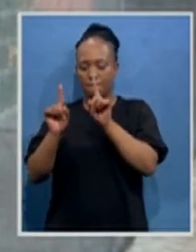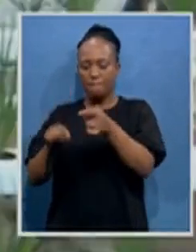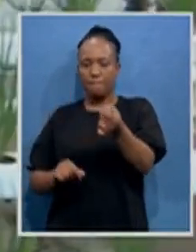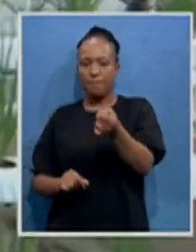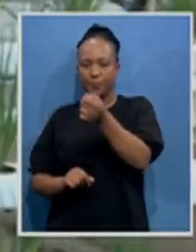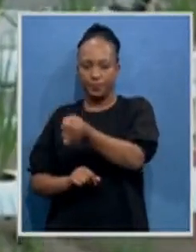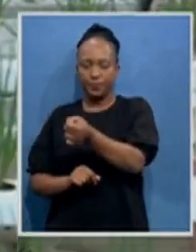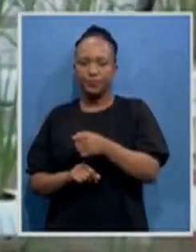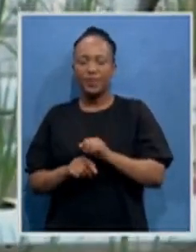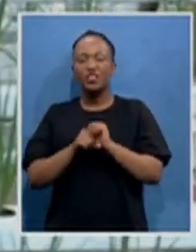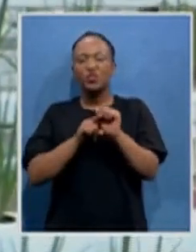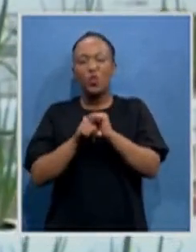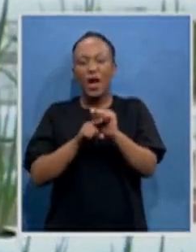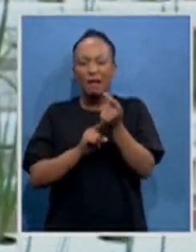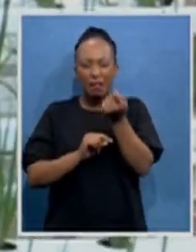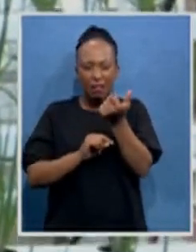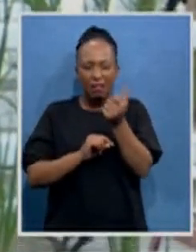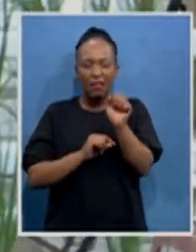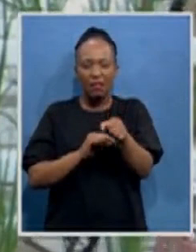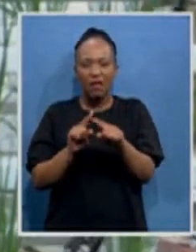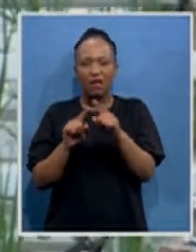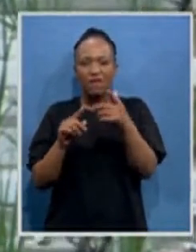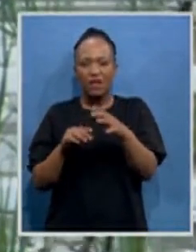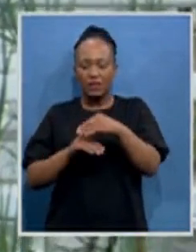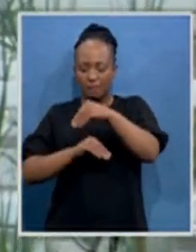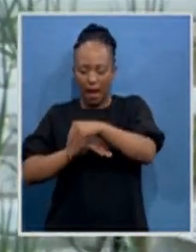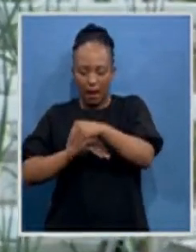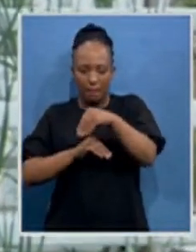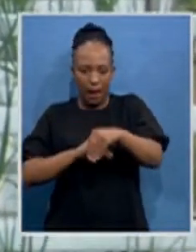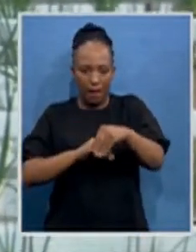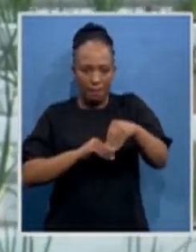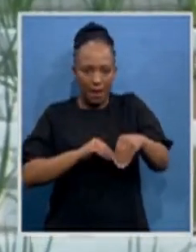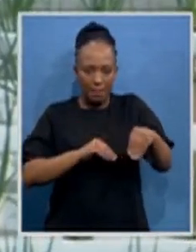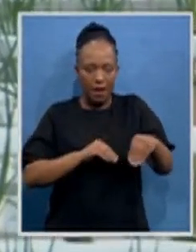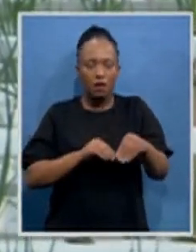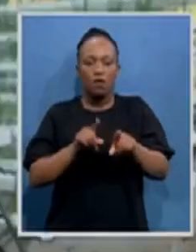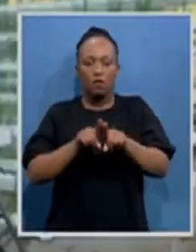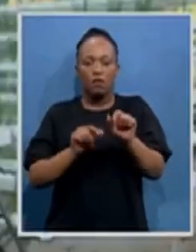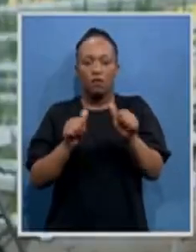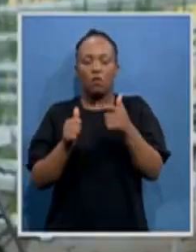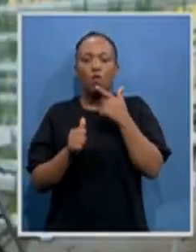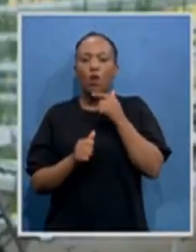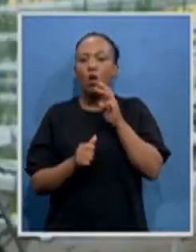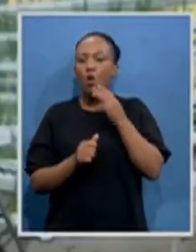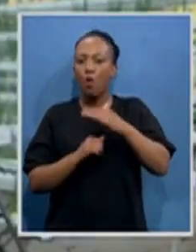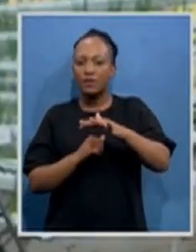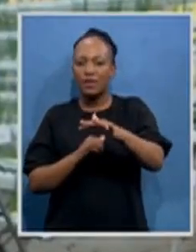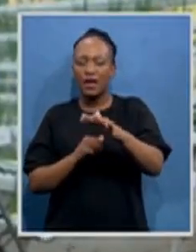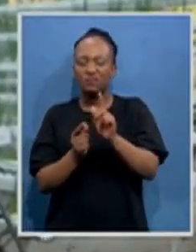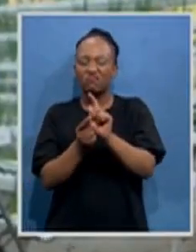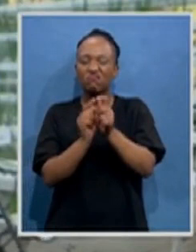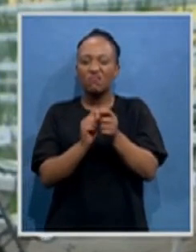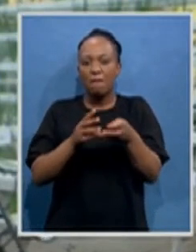plant various crops successfully using a water-based vertical farming method, supplemented by the